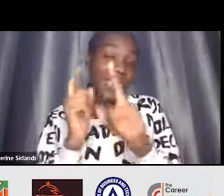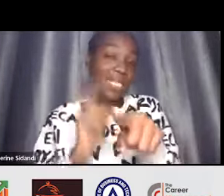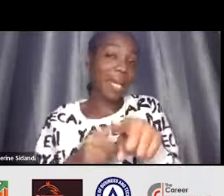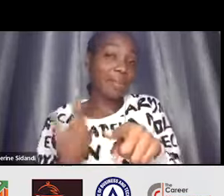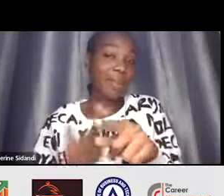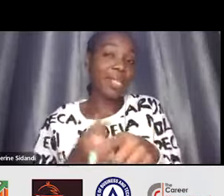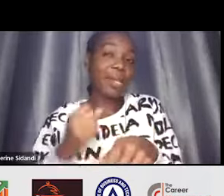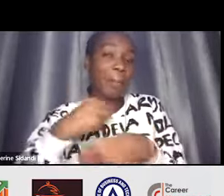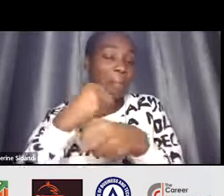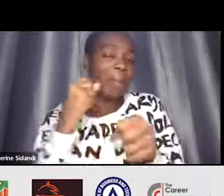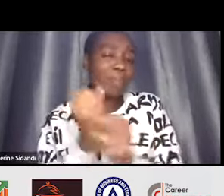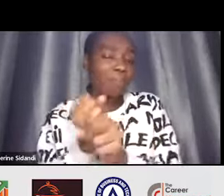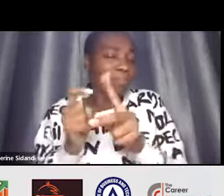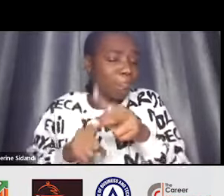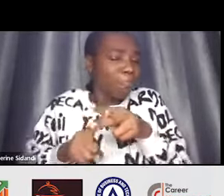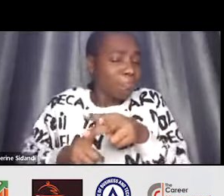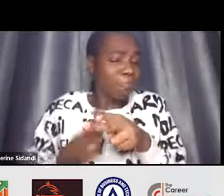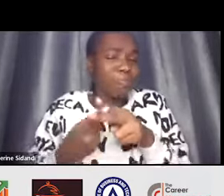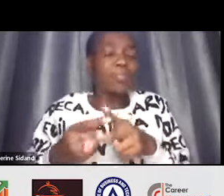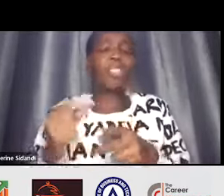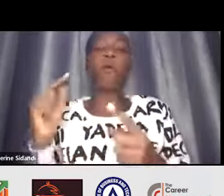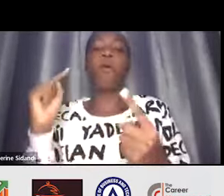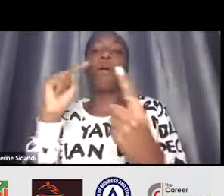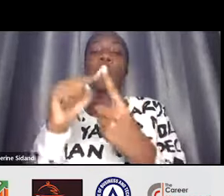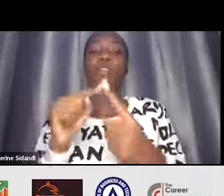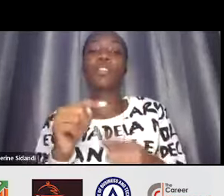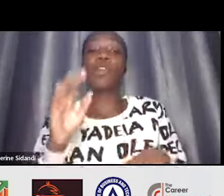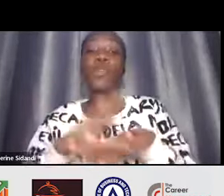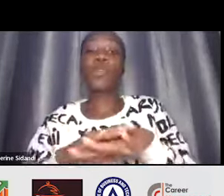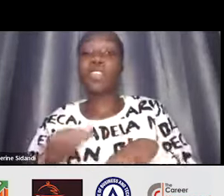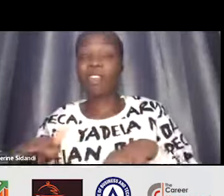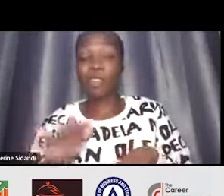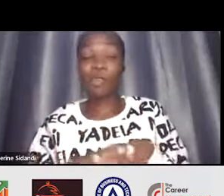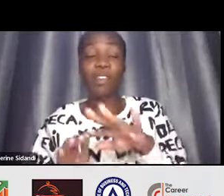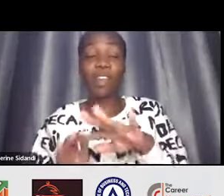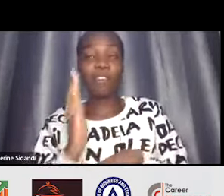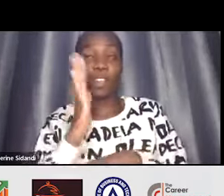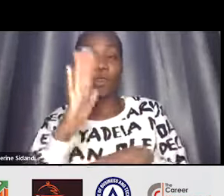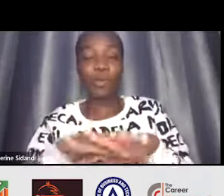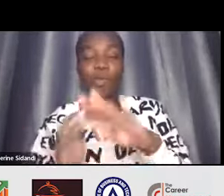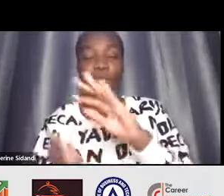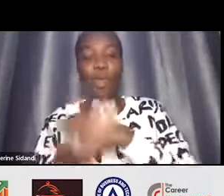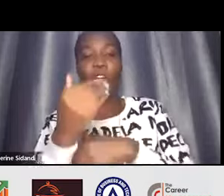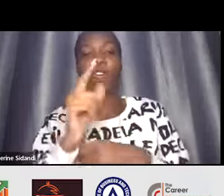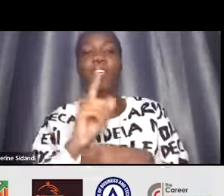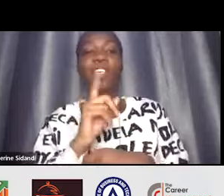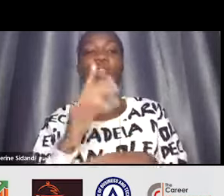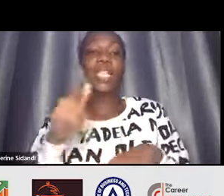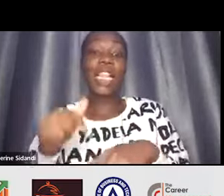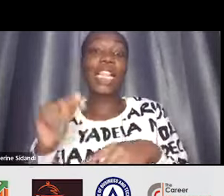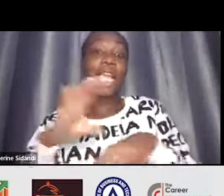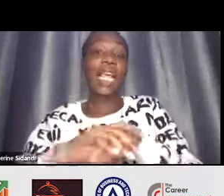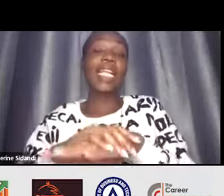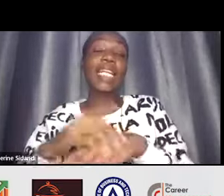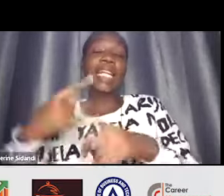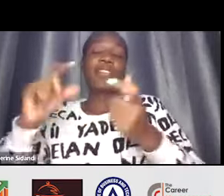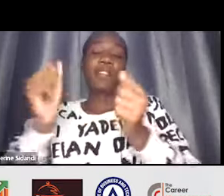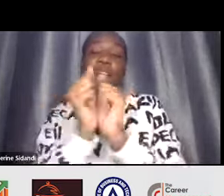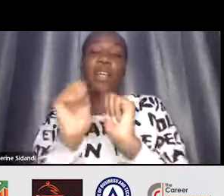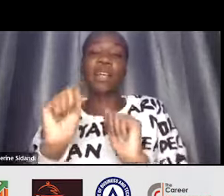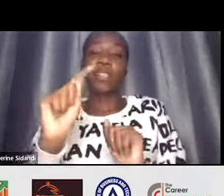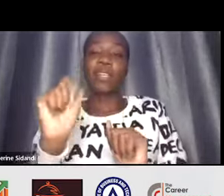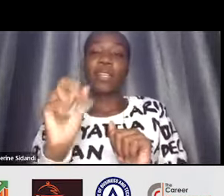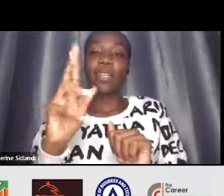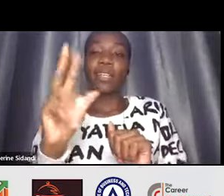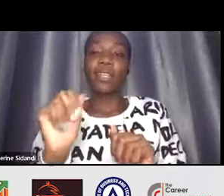time. So good evening, good afternoon, good evening. This is Get It Right with Atara Solutions. If you're joining us for the